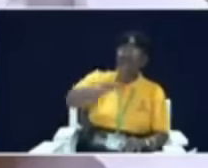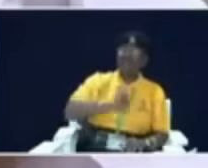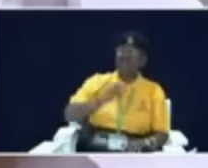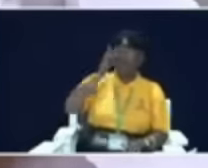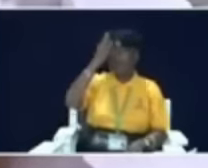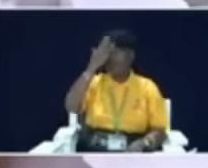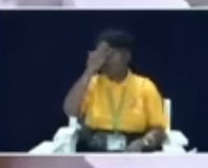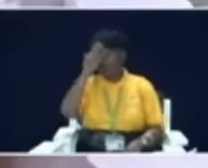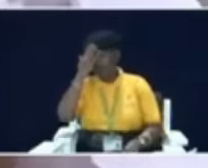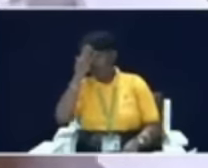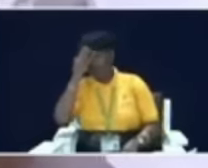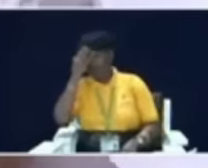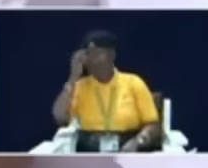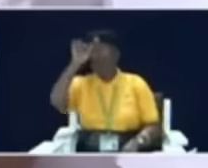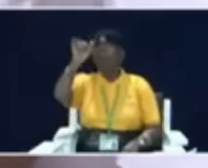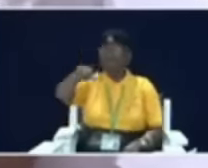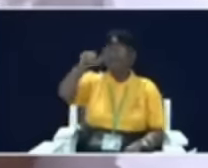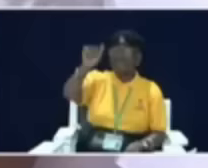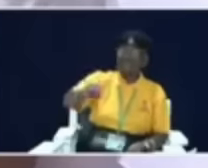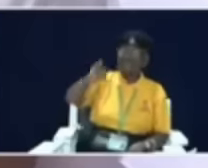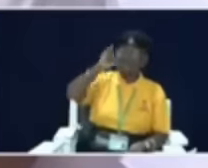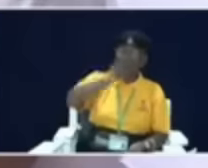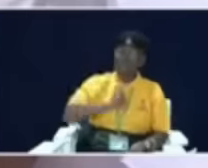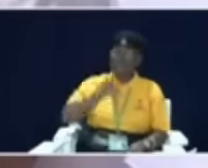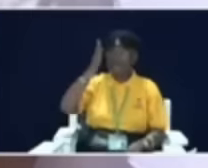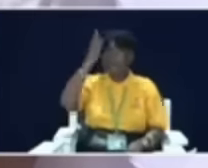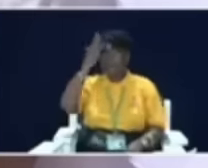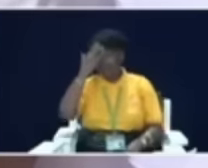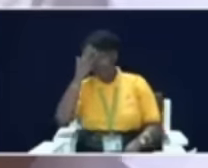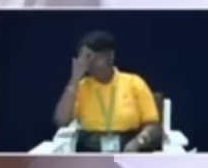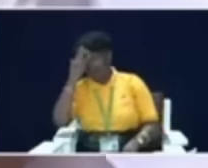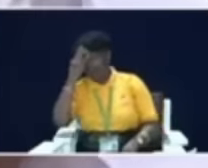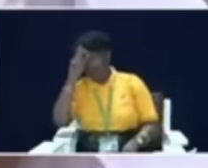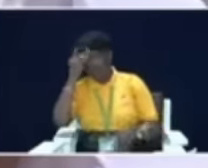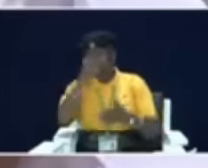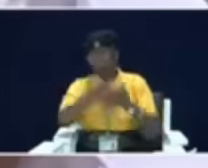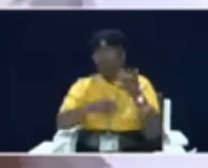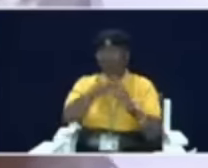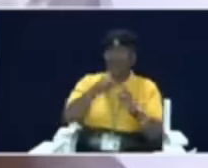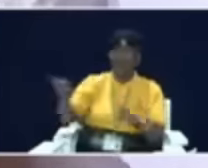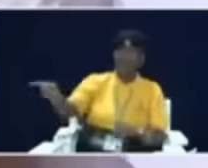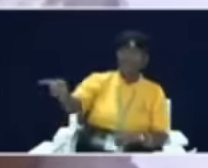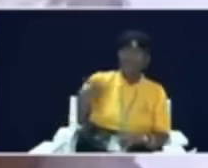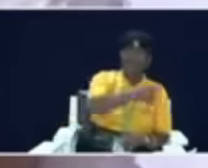miracles. I know. Yes, I know. What about